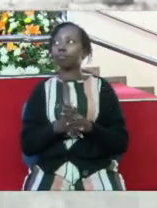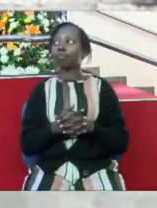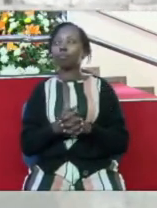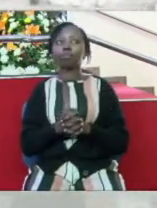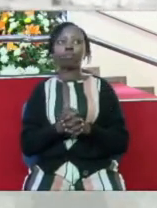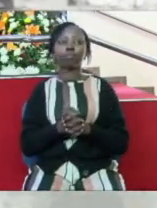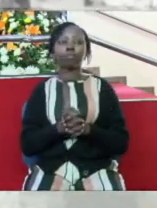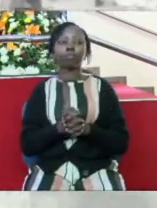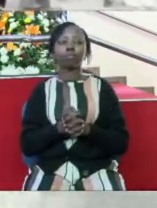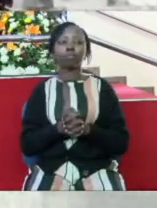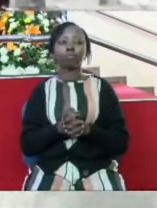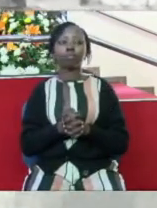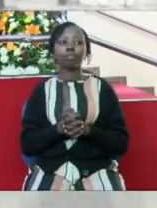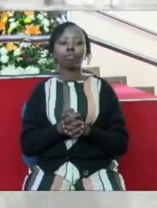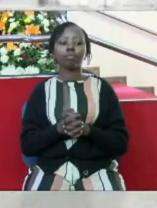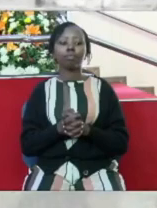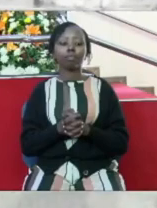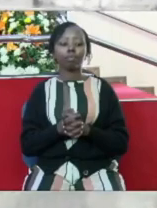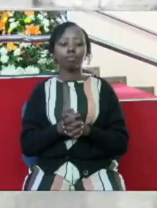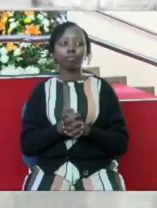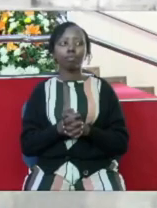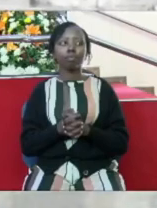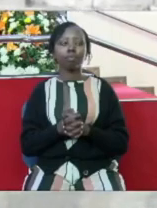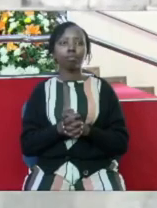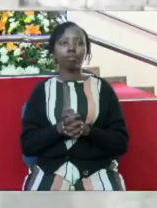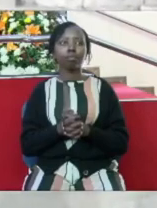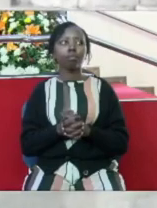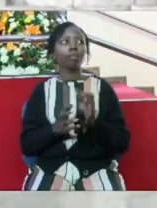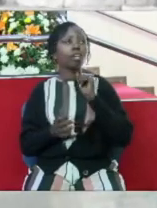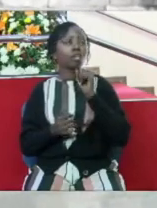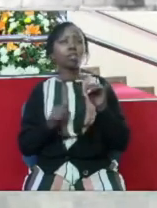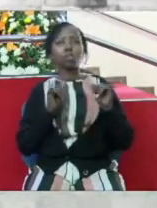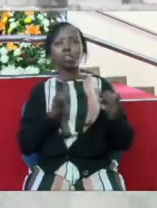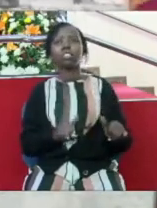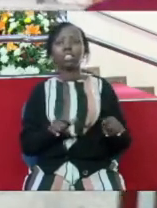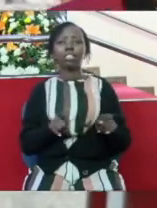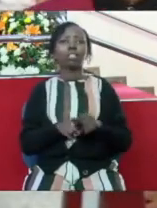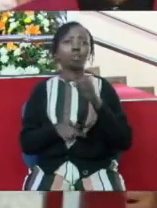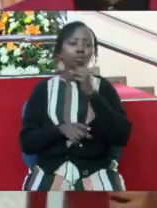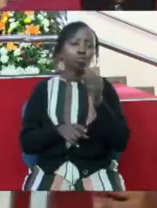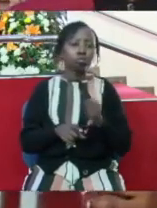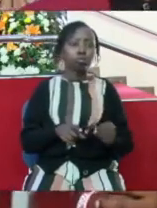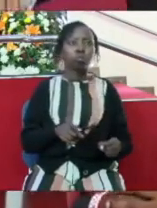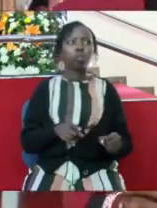Do not remain like an old vessel. A vessel that says,